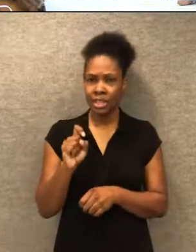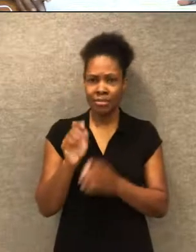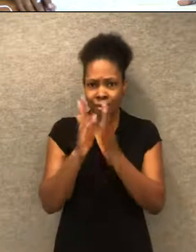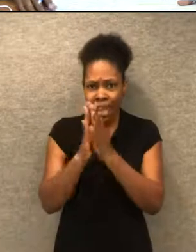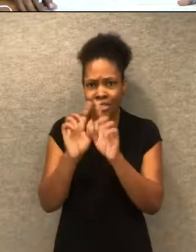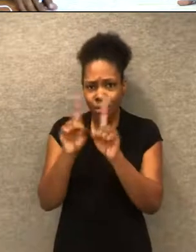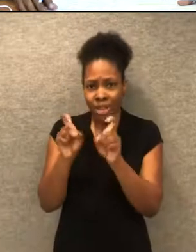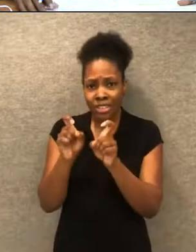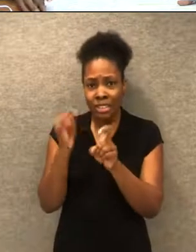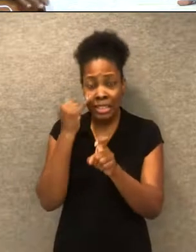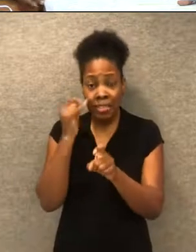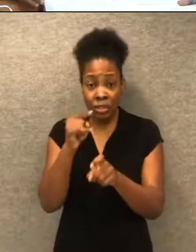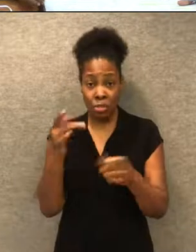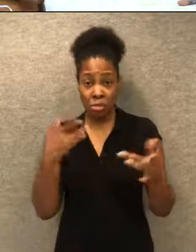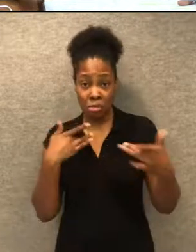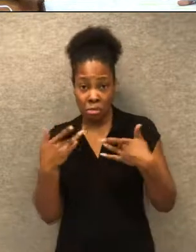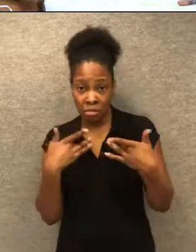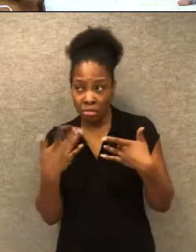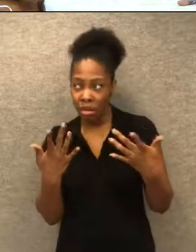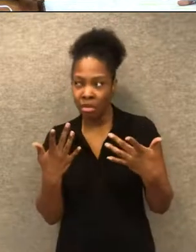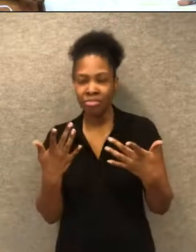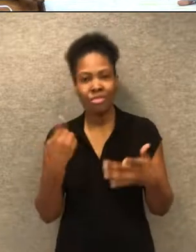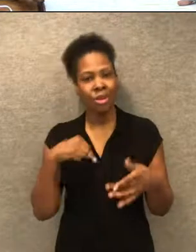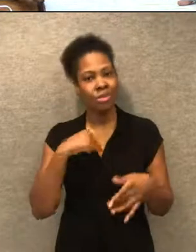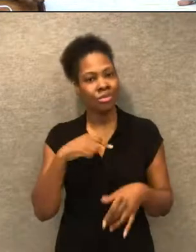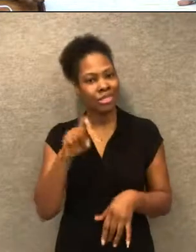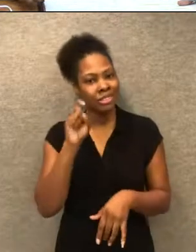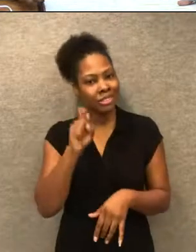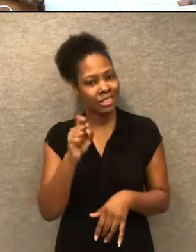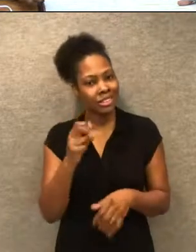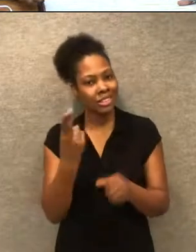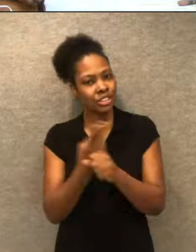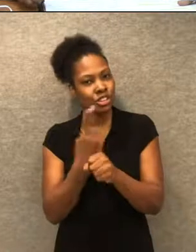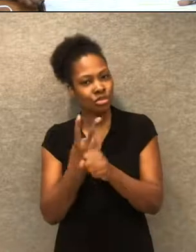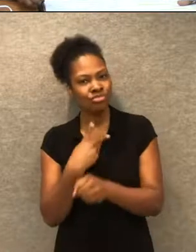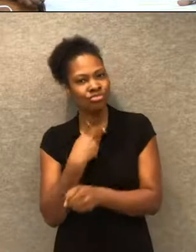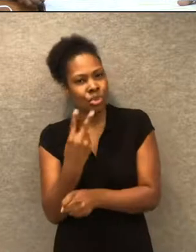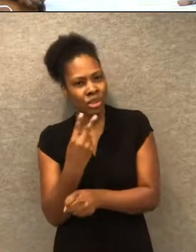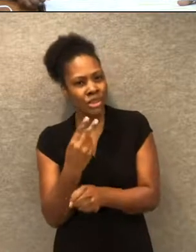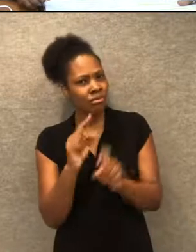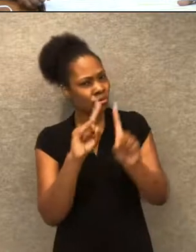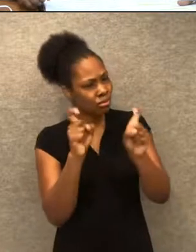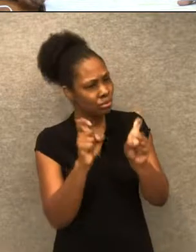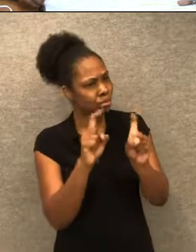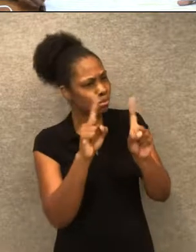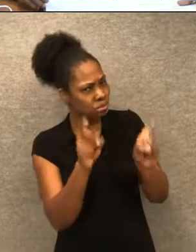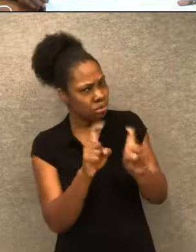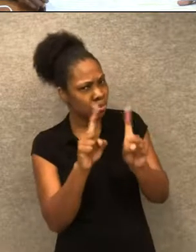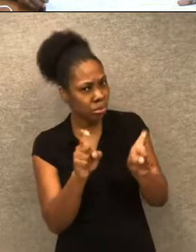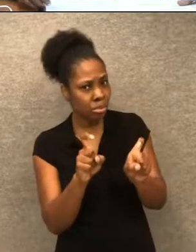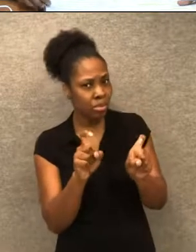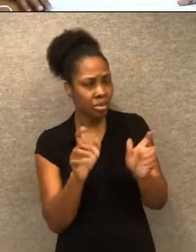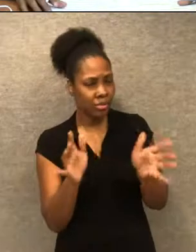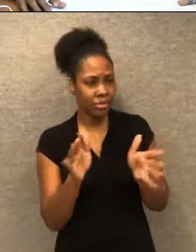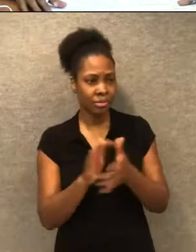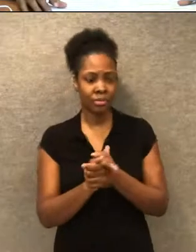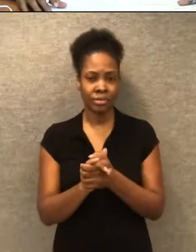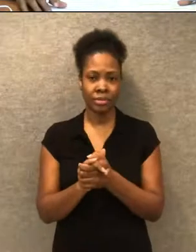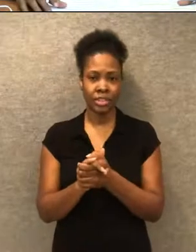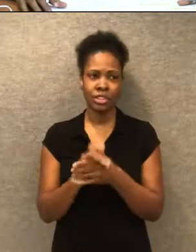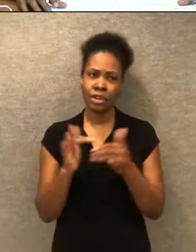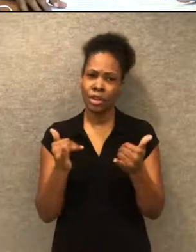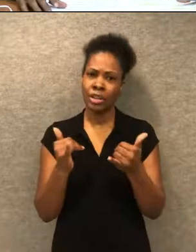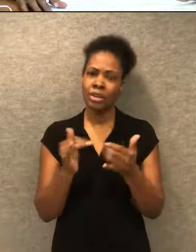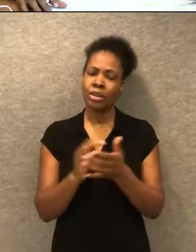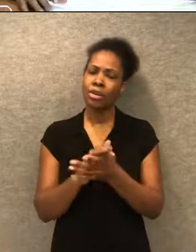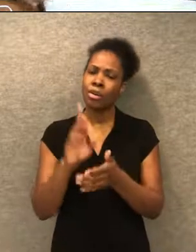something, we have to be assertive. We have to use our voice. We have to ask questions. Right. So with that, hey, Rachel,